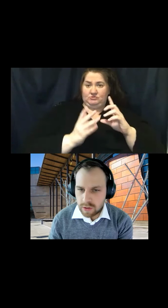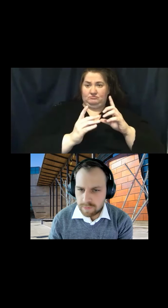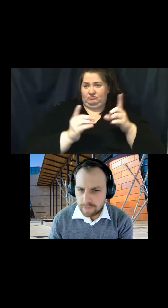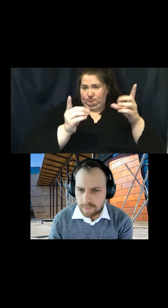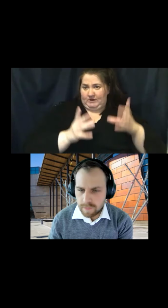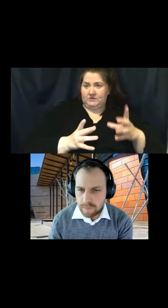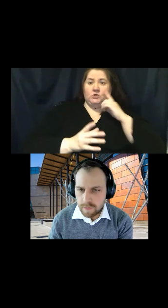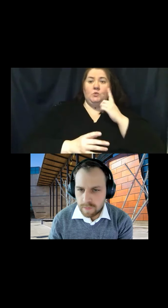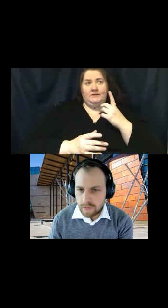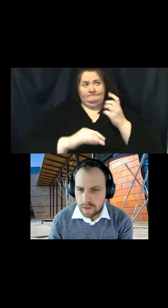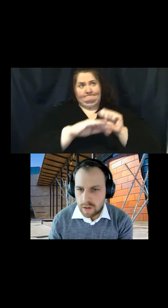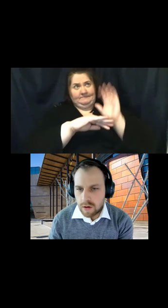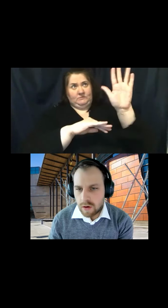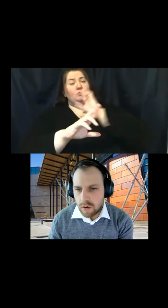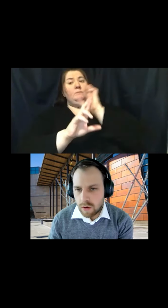public hearing.